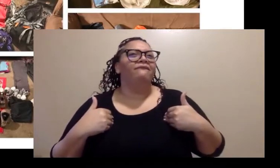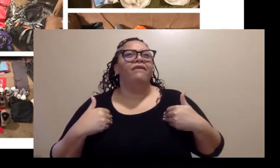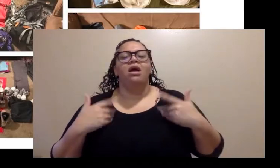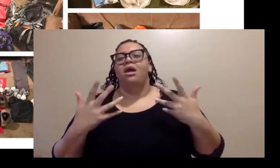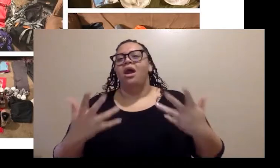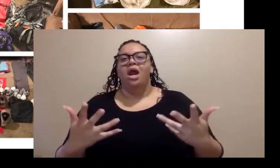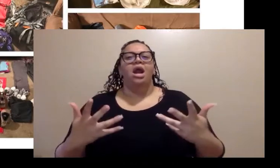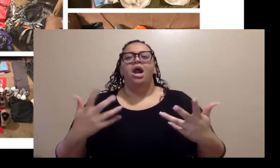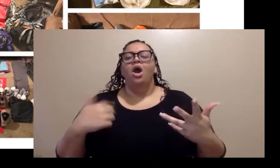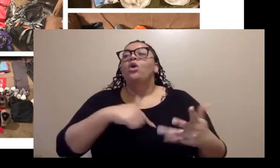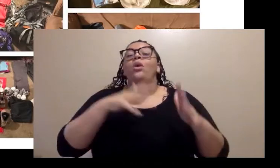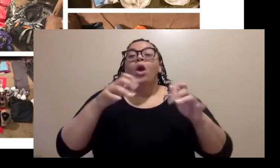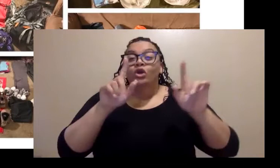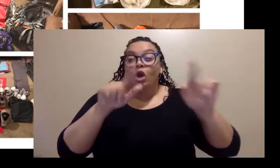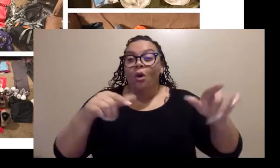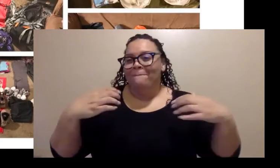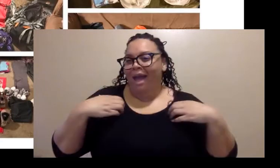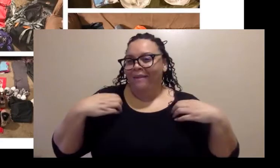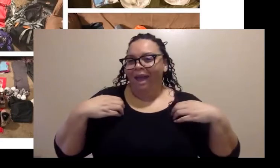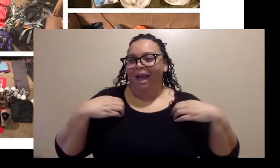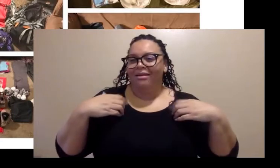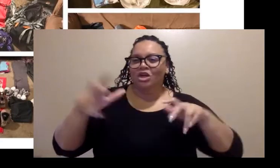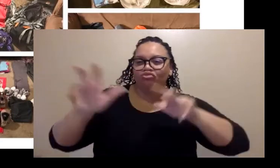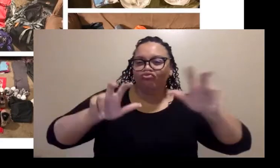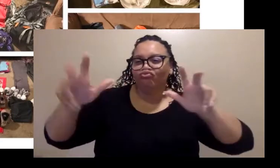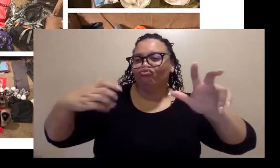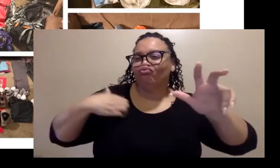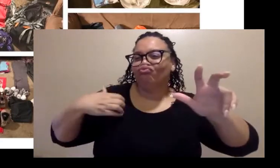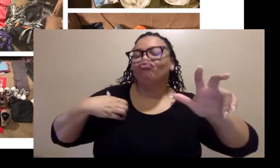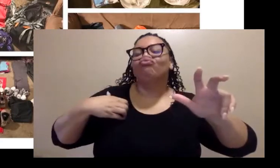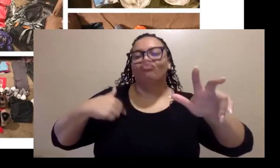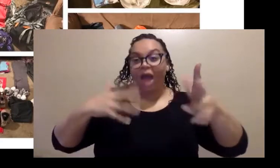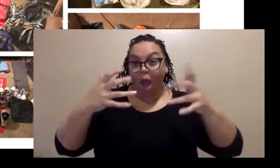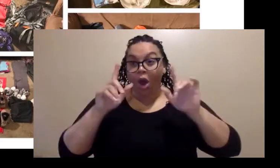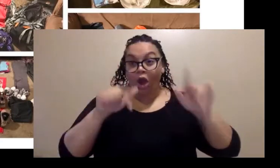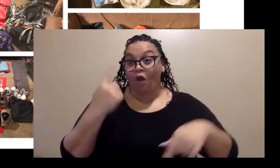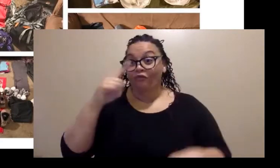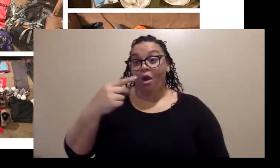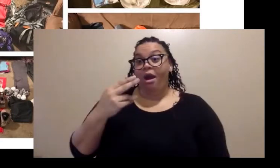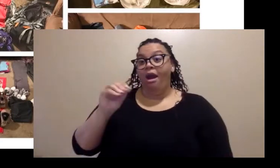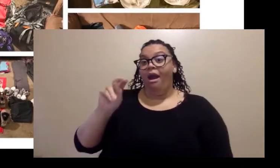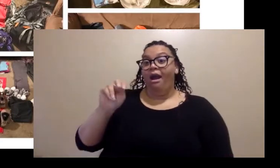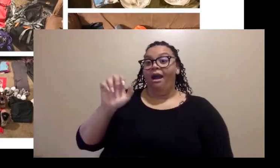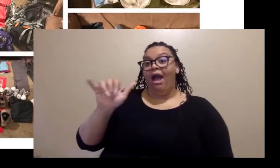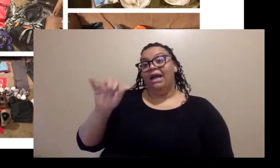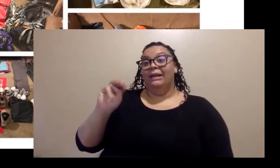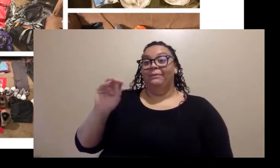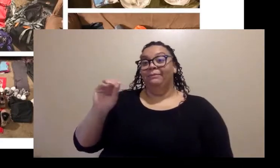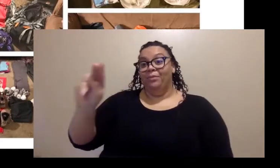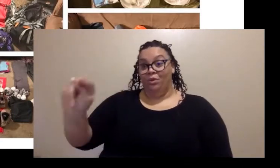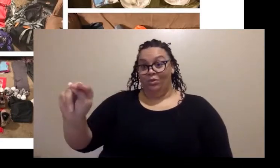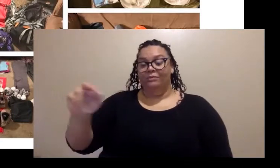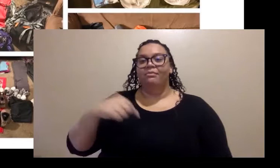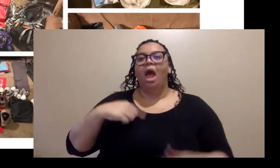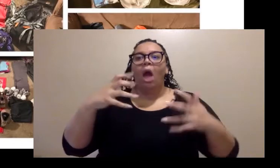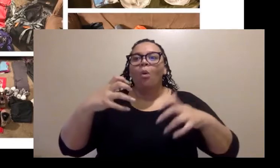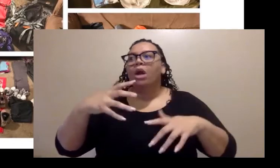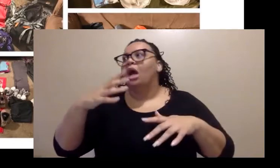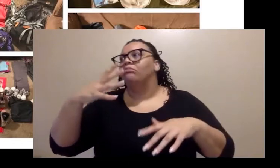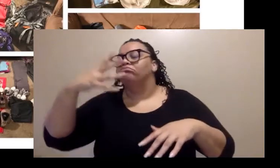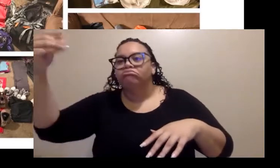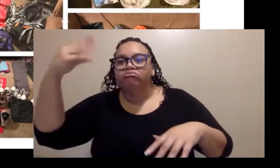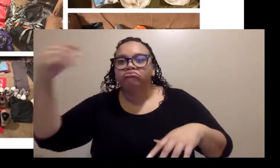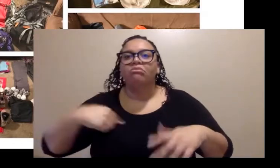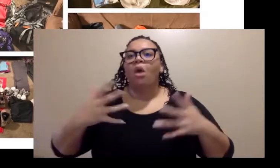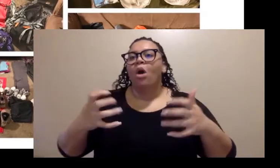go backpacking for our honeymoon. I was like, listen, we're going to go for our honeymoon. I want to do something big. I want to go backpacking. I want to do outdoor stuff. I want to go whitewater rafting,